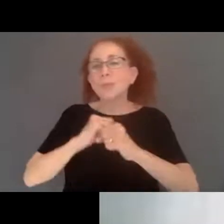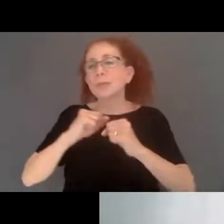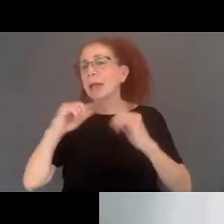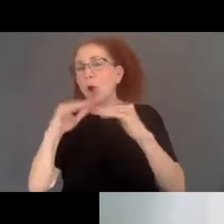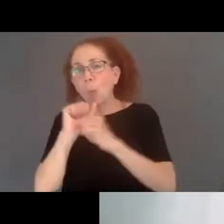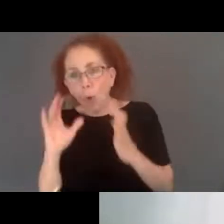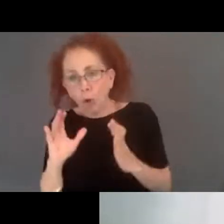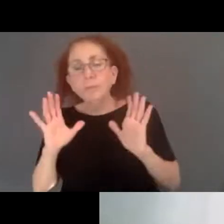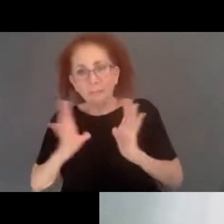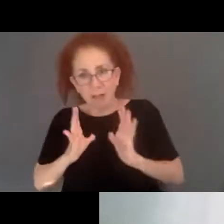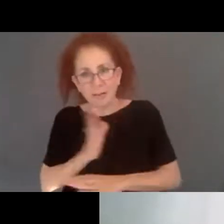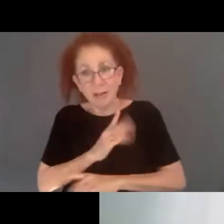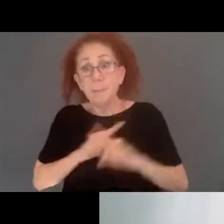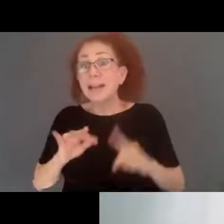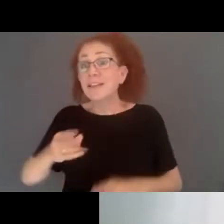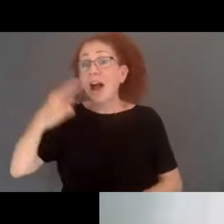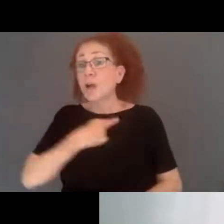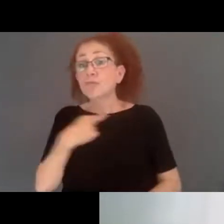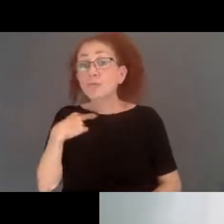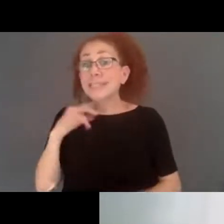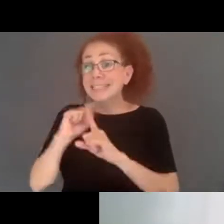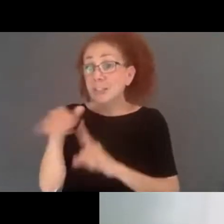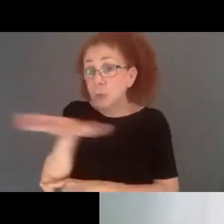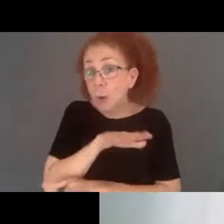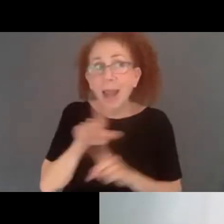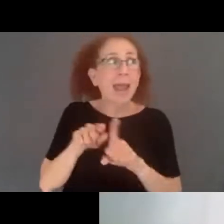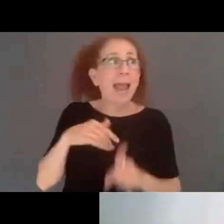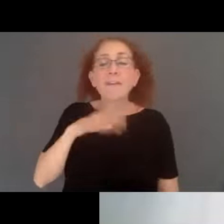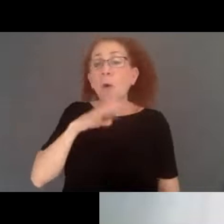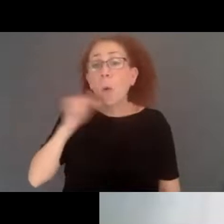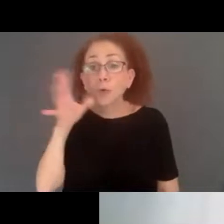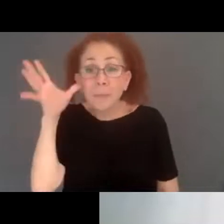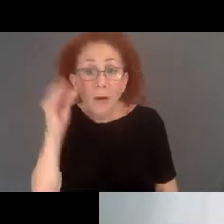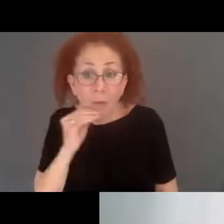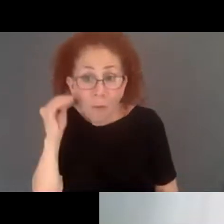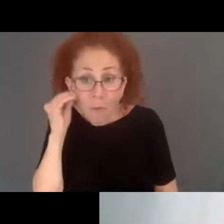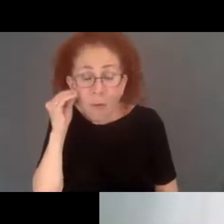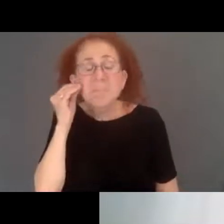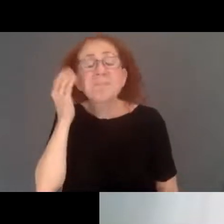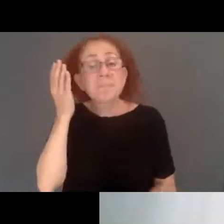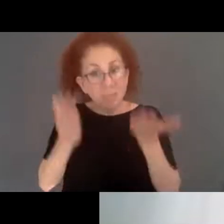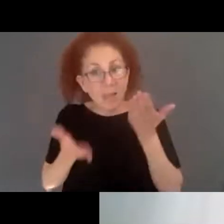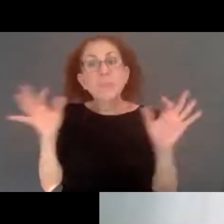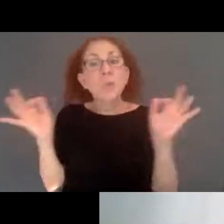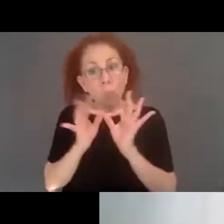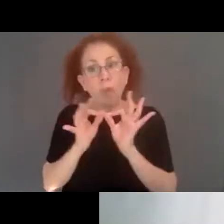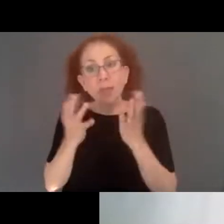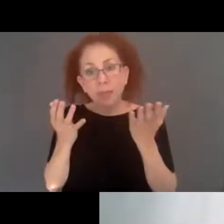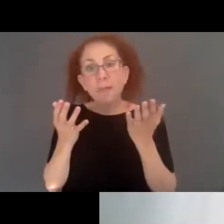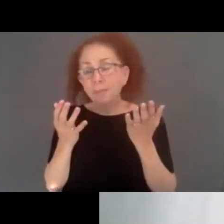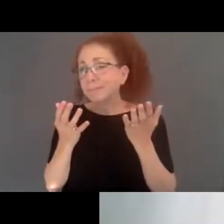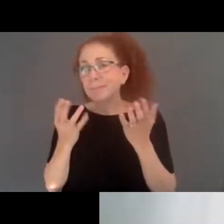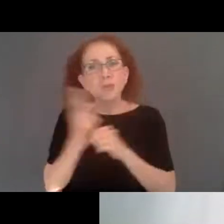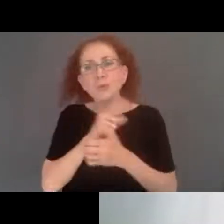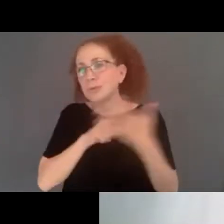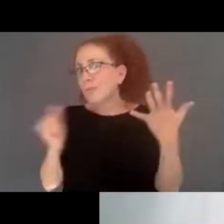when you have these high-risk situations, like you have an elderly parent at home, you might want to implement every protection you